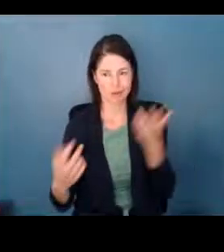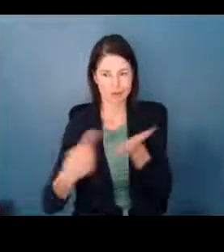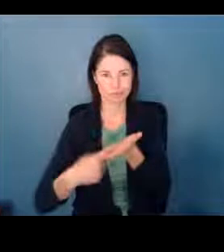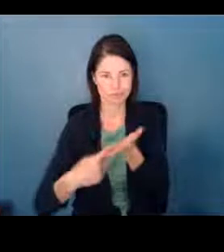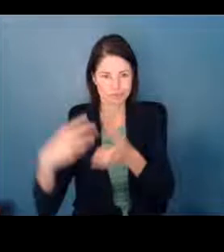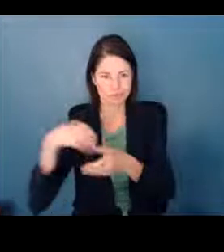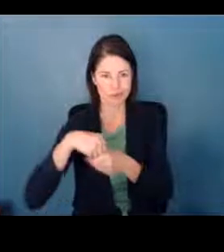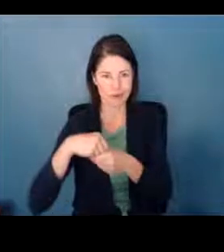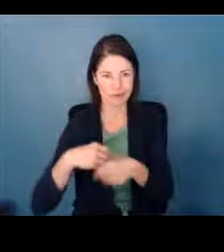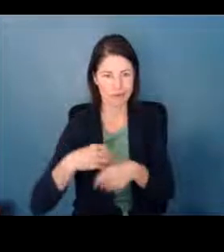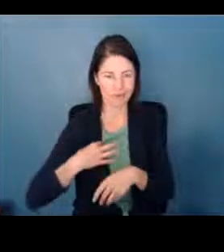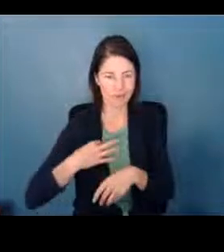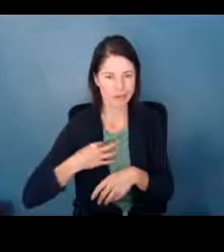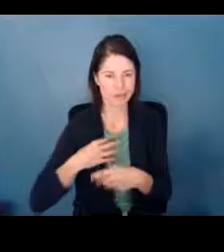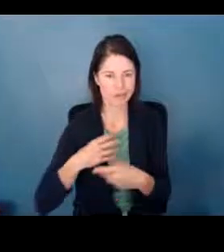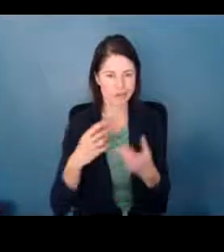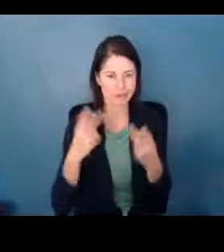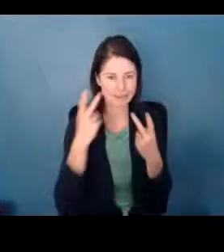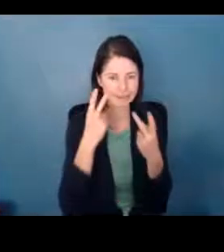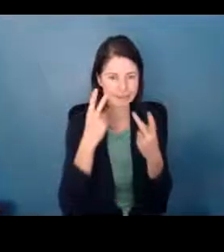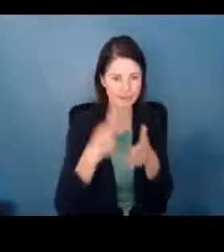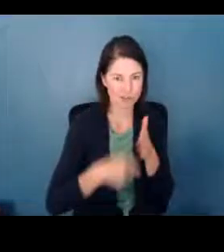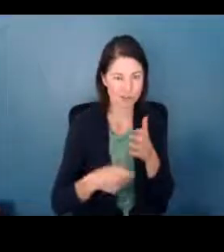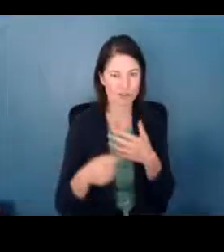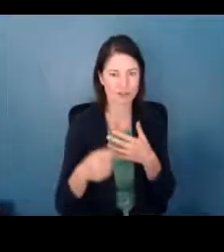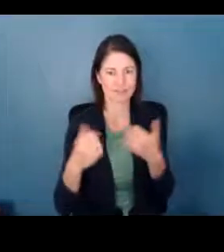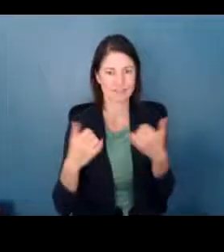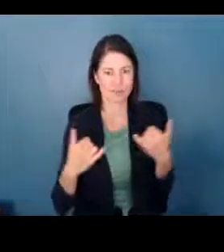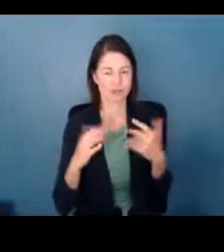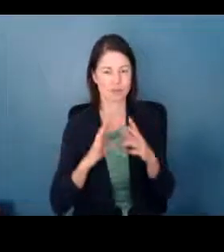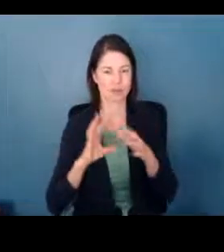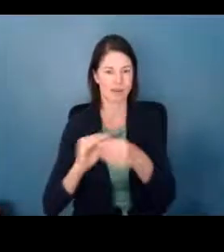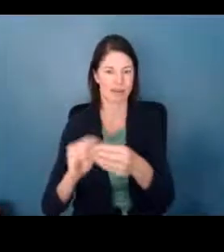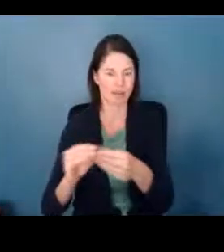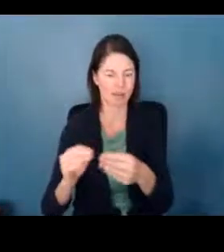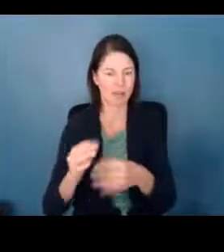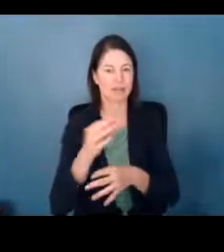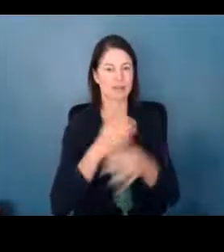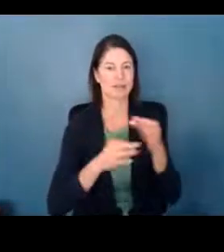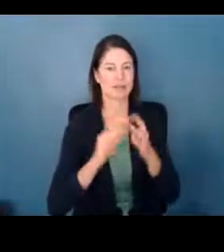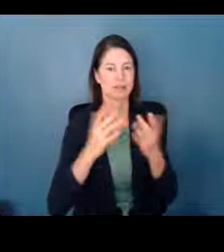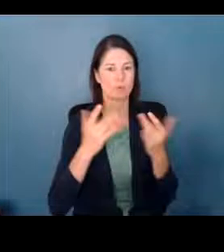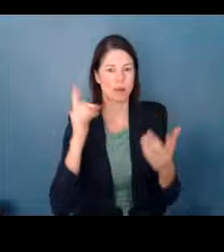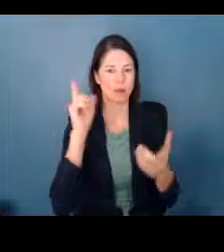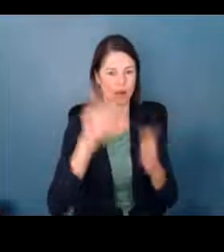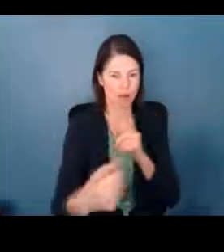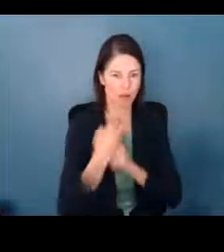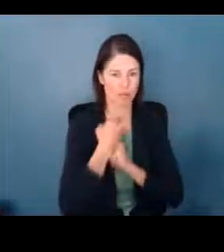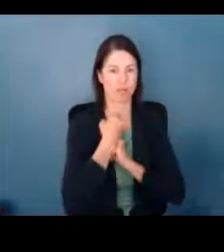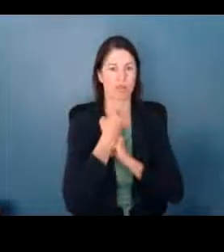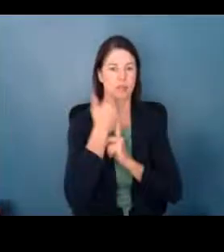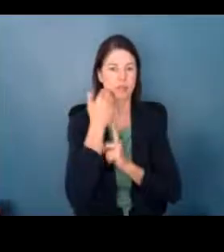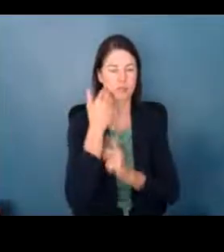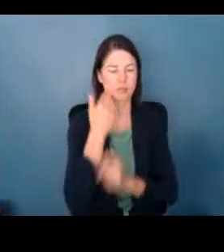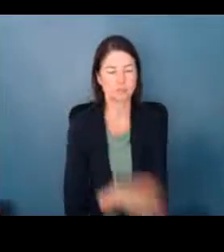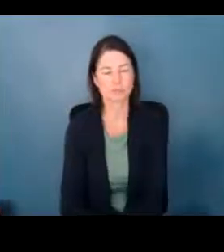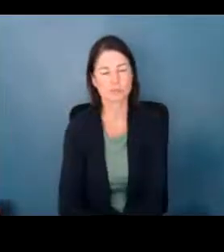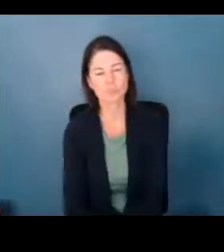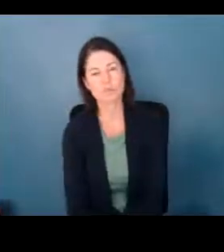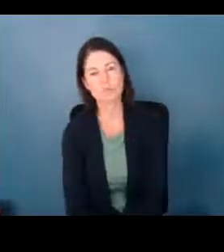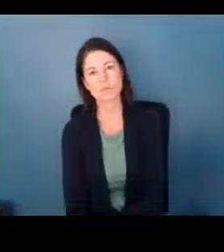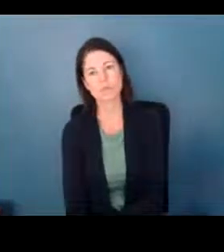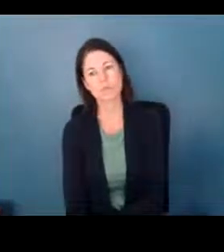road user charge, so they don't get screwed too badly. Yeah, and that's an important point when you're looking at this at the replacement,